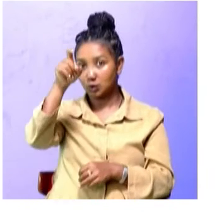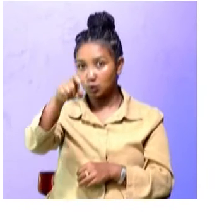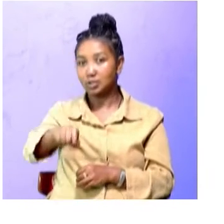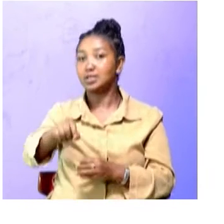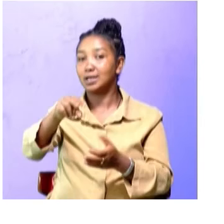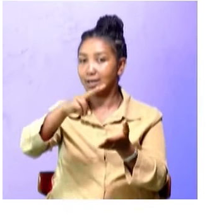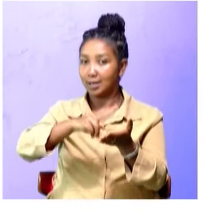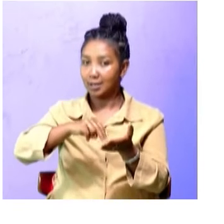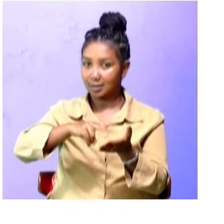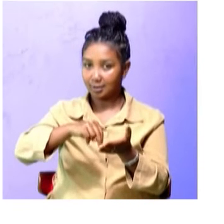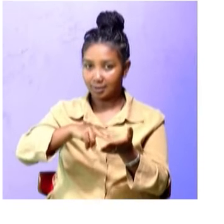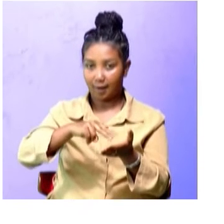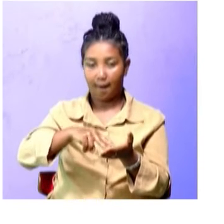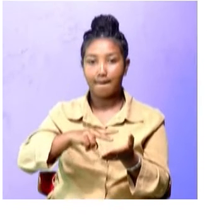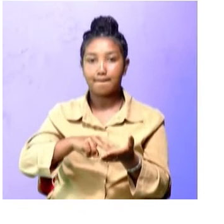should read